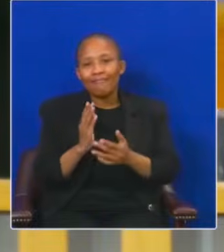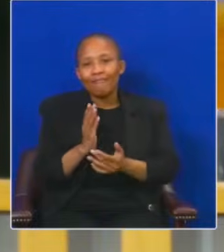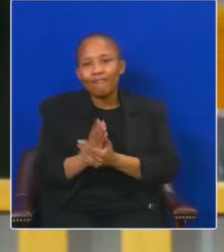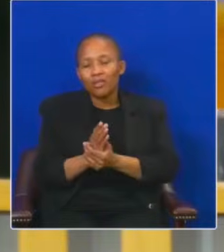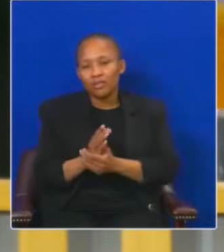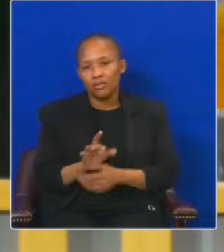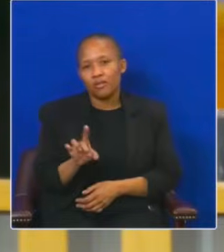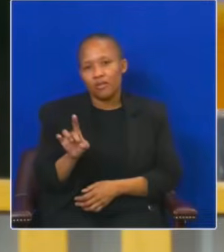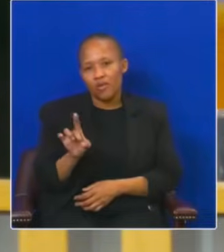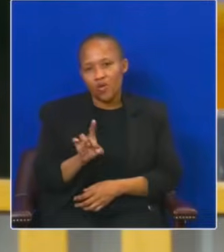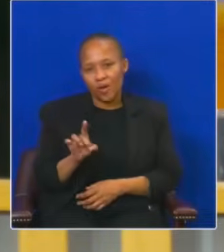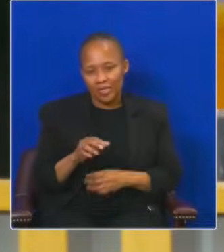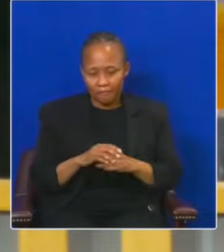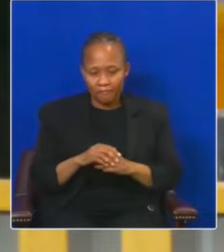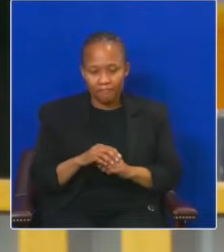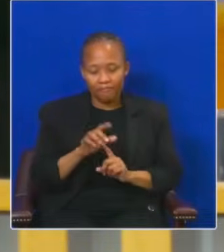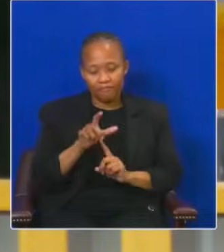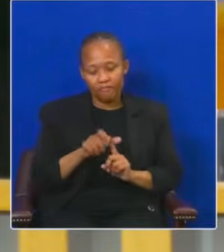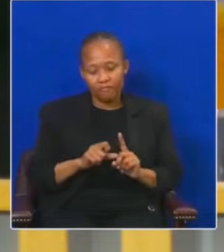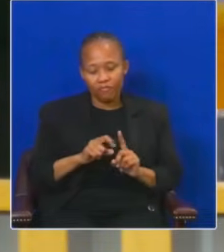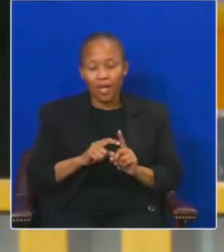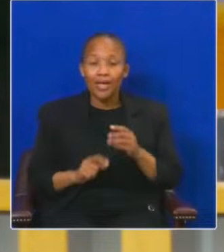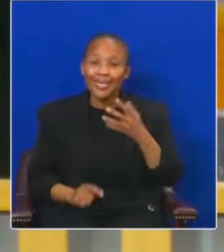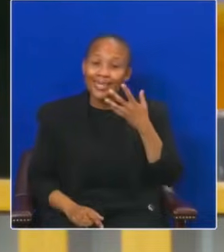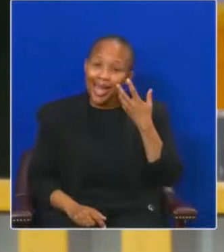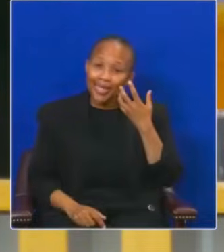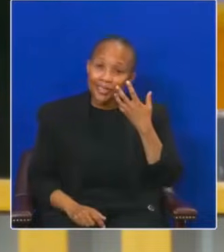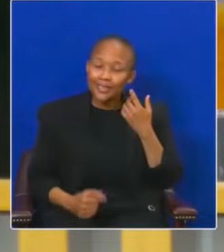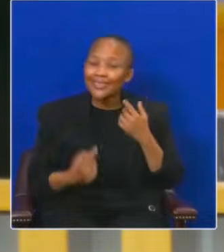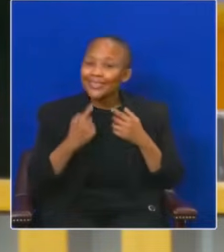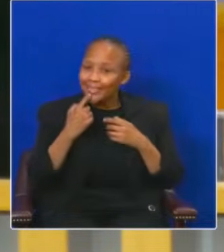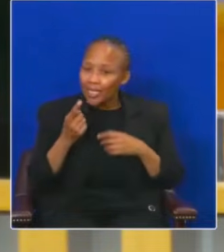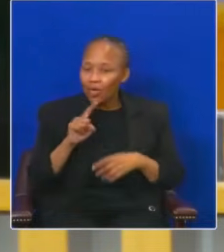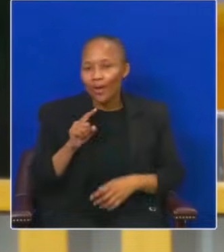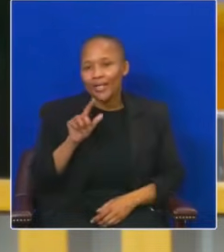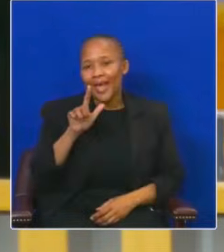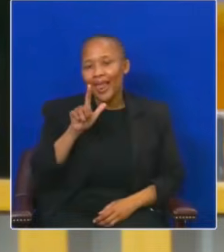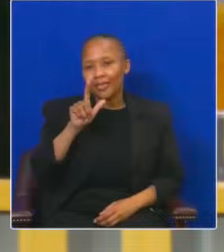that Lieutenant General Sibia,